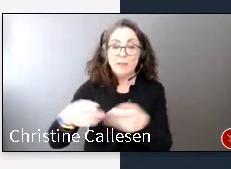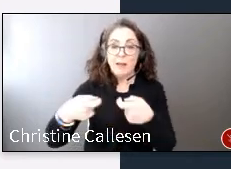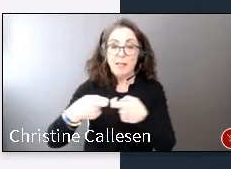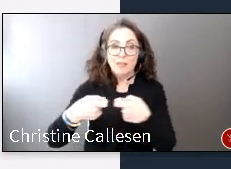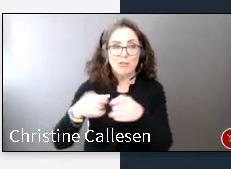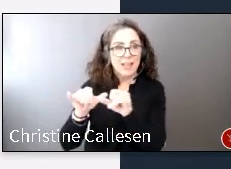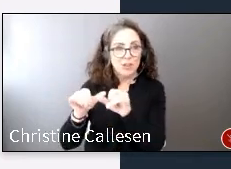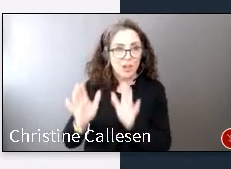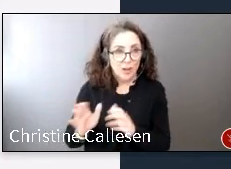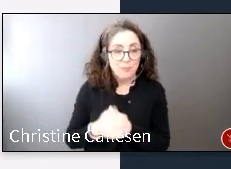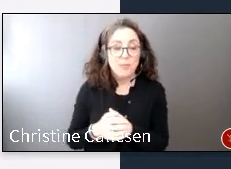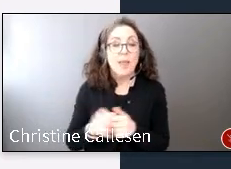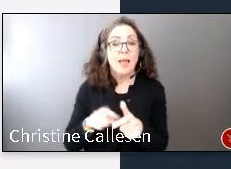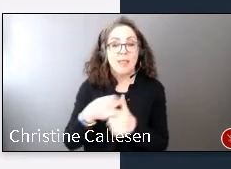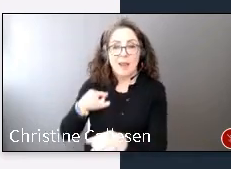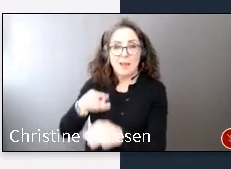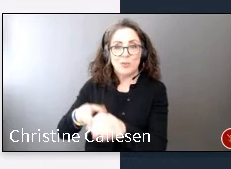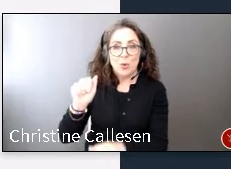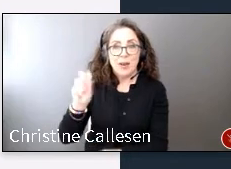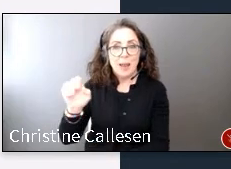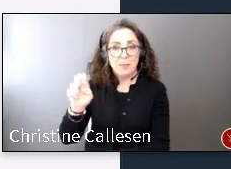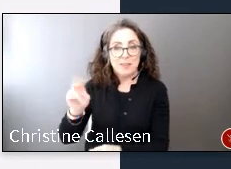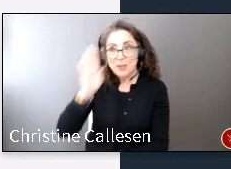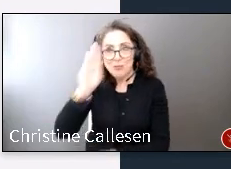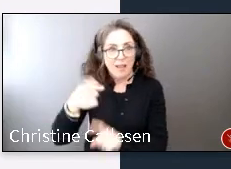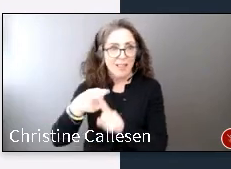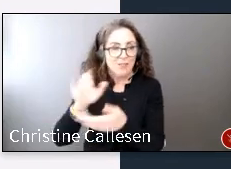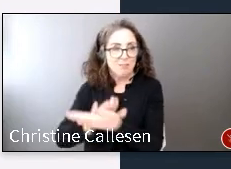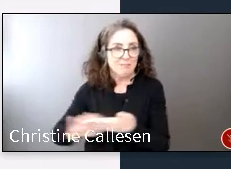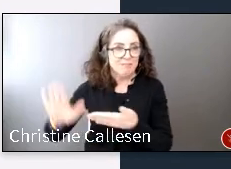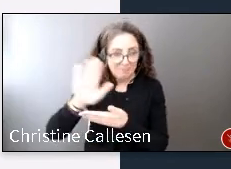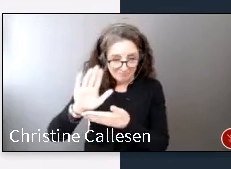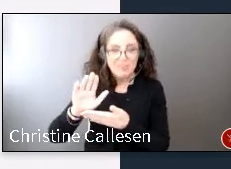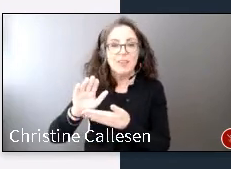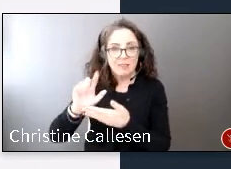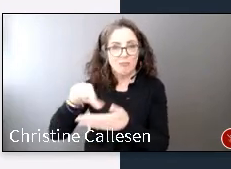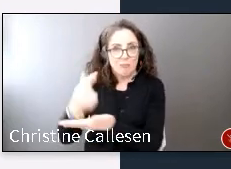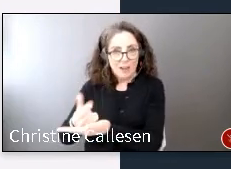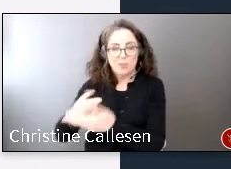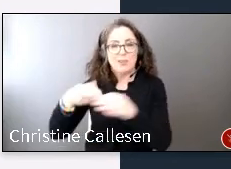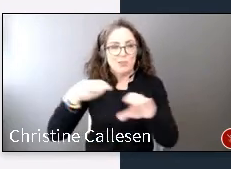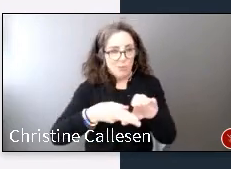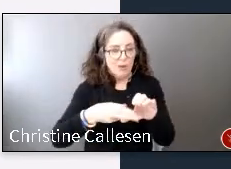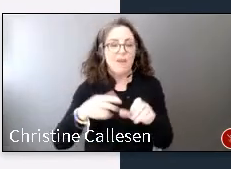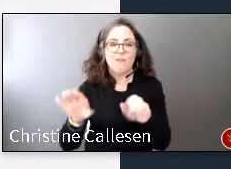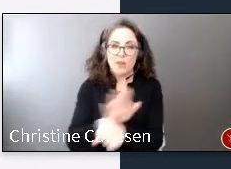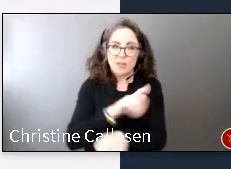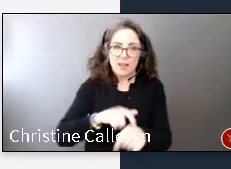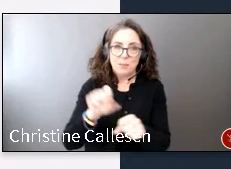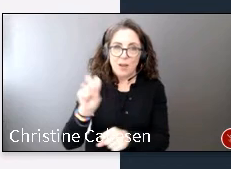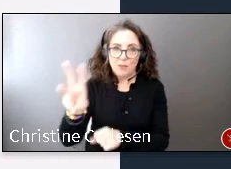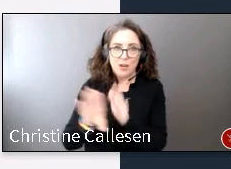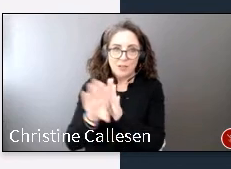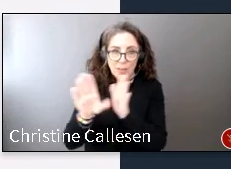engineering. Then I joined Amazon directly out of school as a full-time software developer. I got involved into Amazon